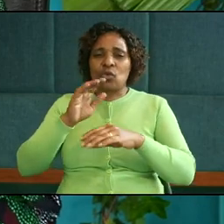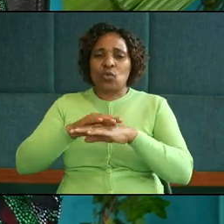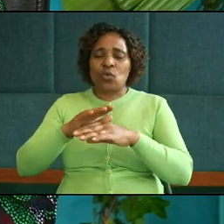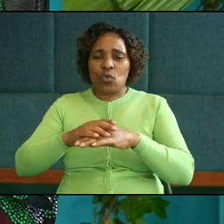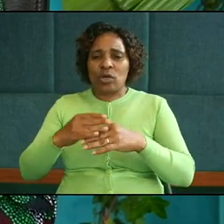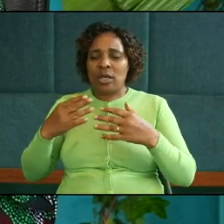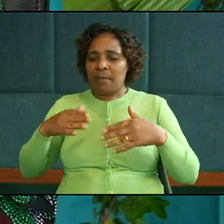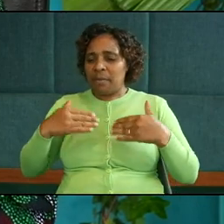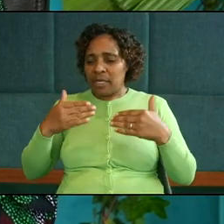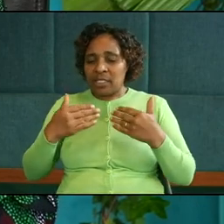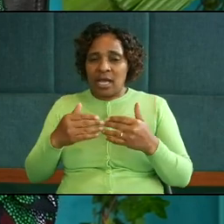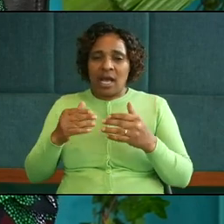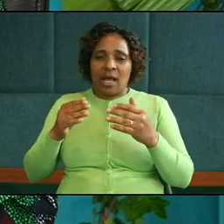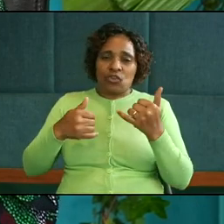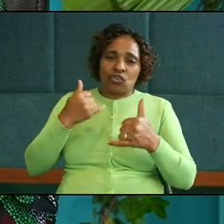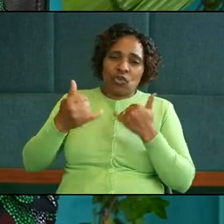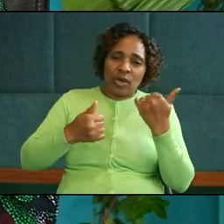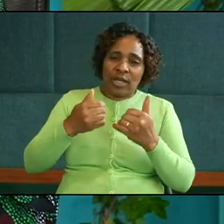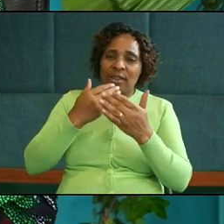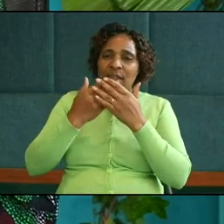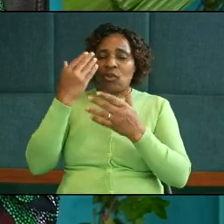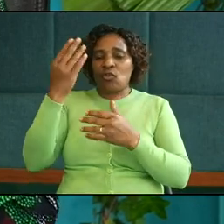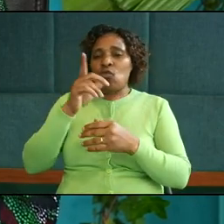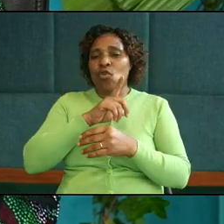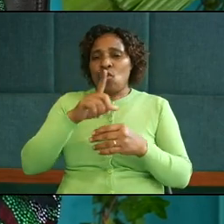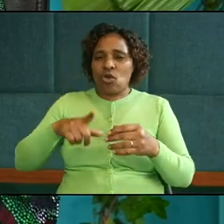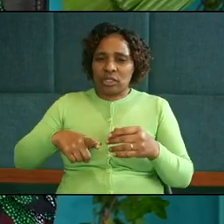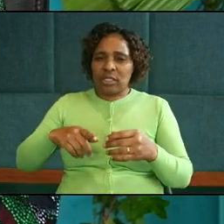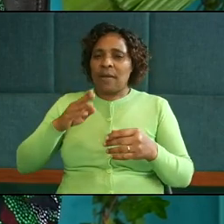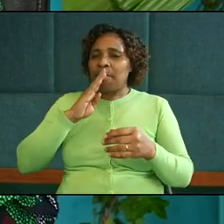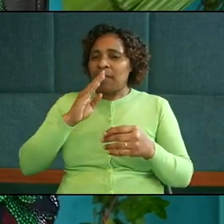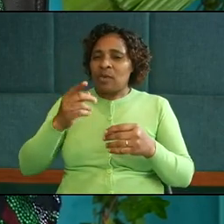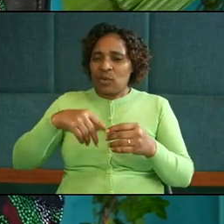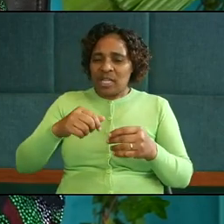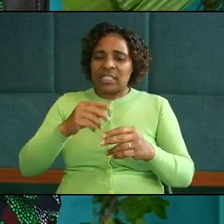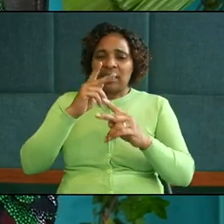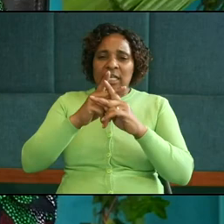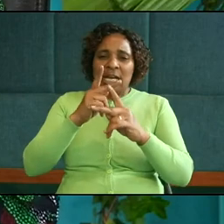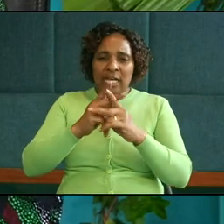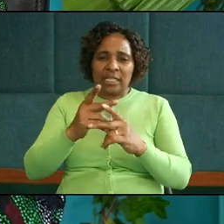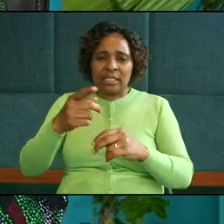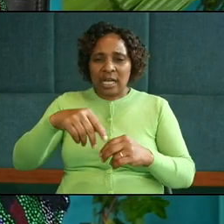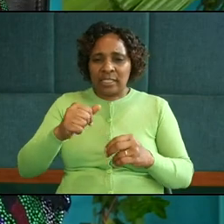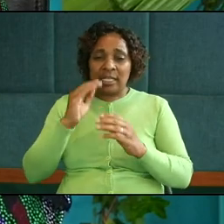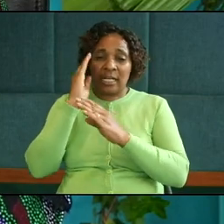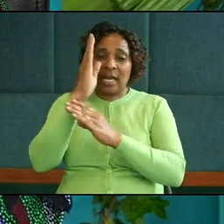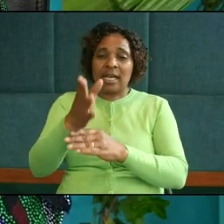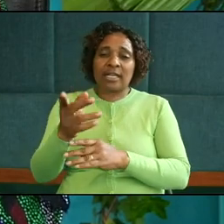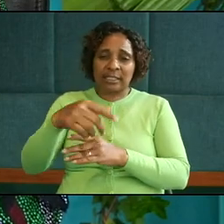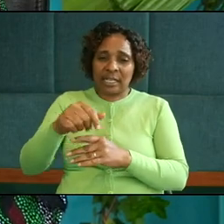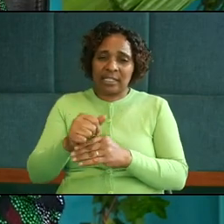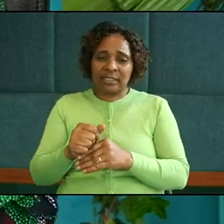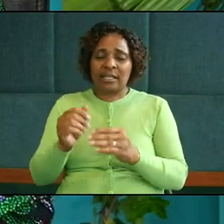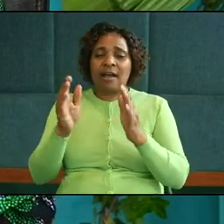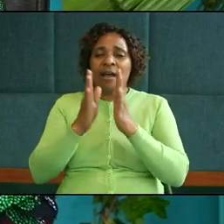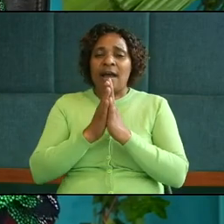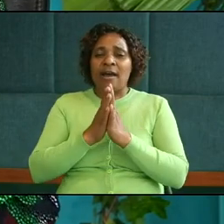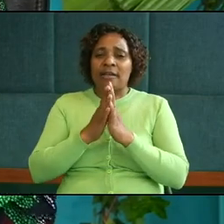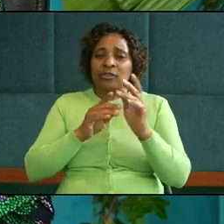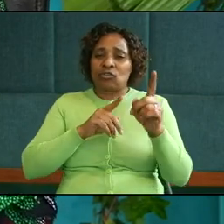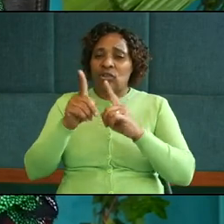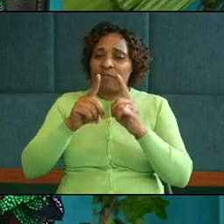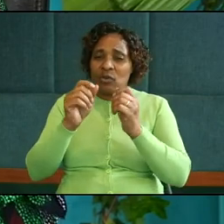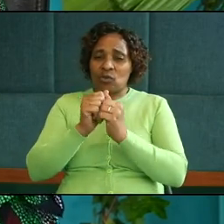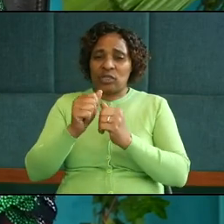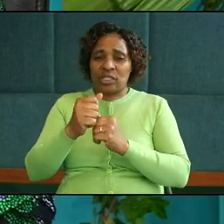joy. Thank you, Lord, and please, Lord, be with us, guide us, keep us, direct us, and travel with